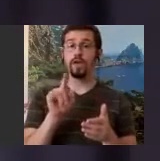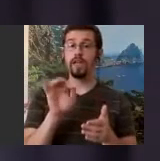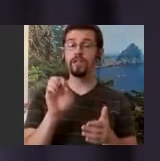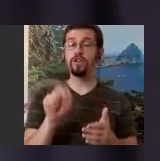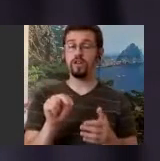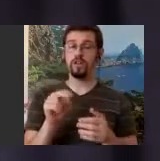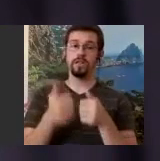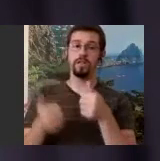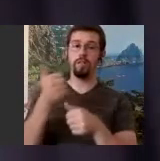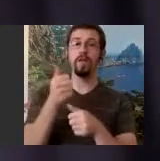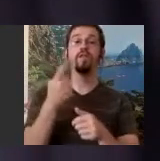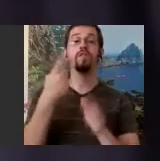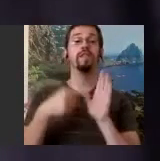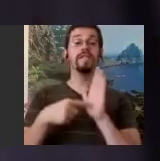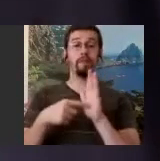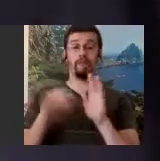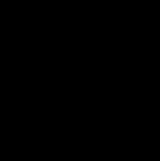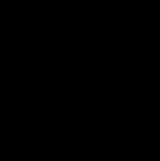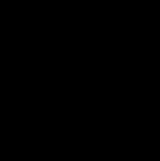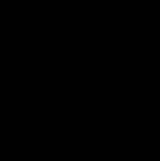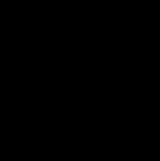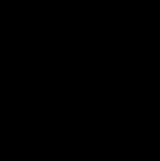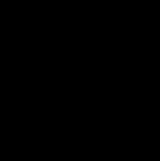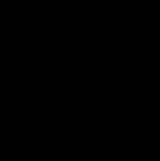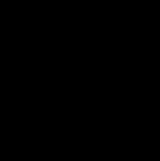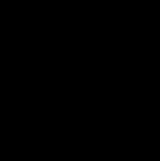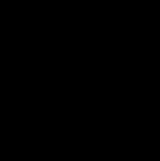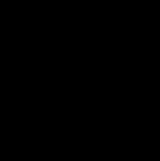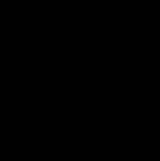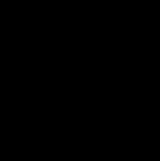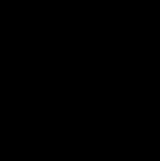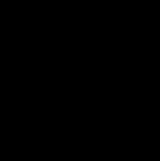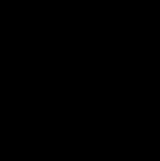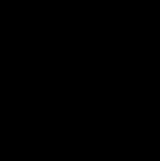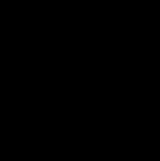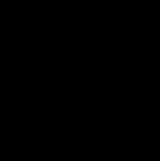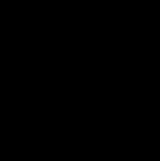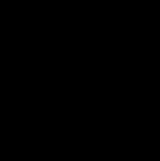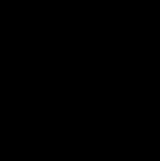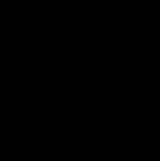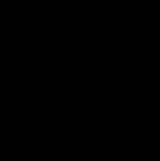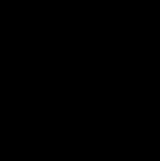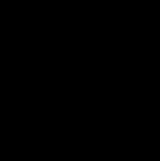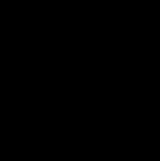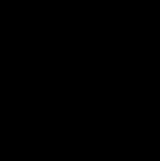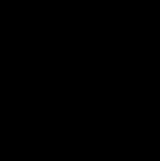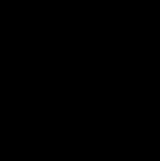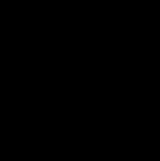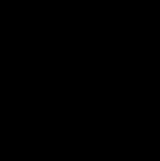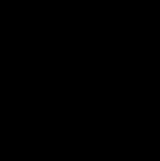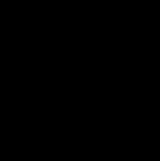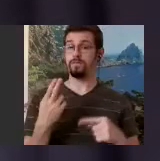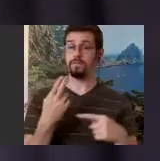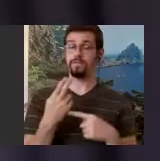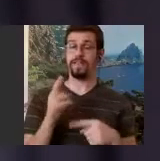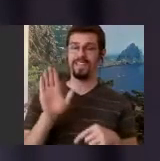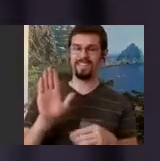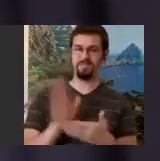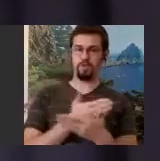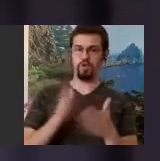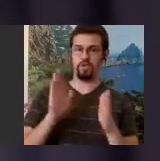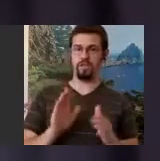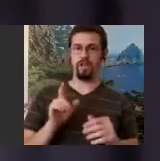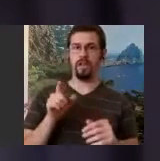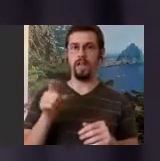I've given at the bottom is from a piece by Johann Sebastian Bach, his Inventions